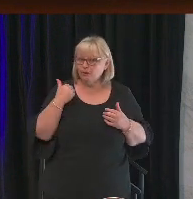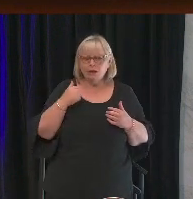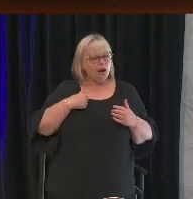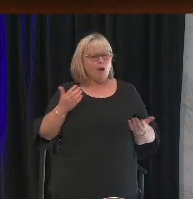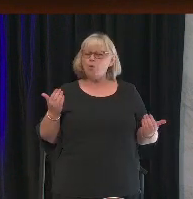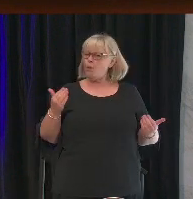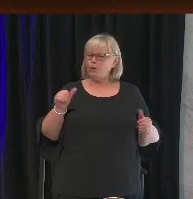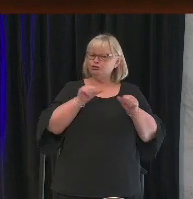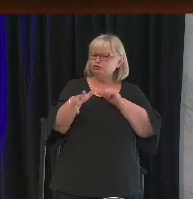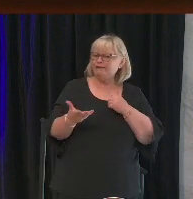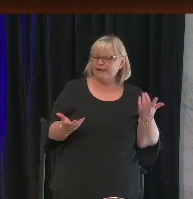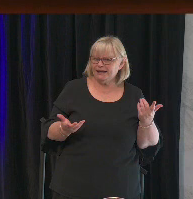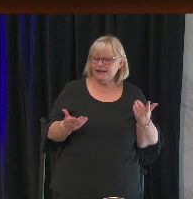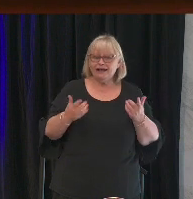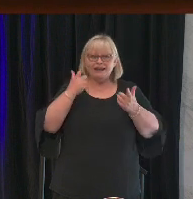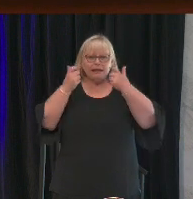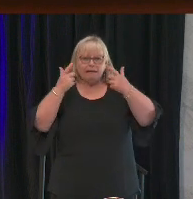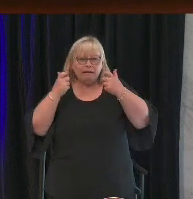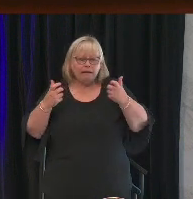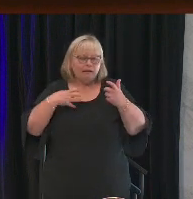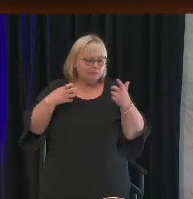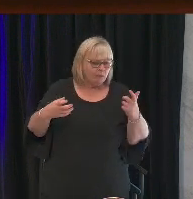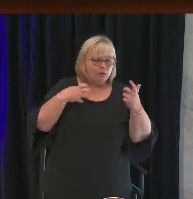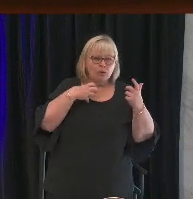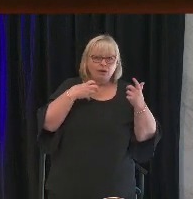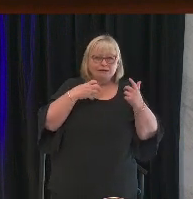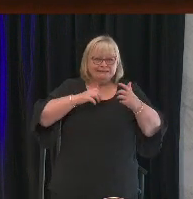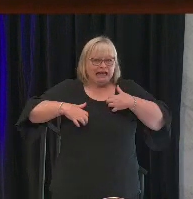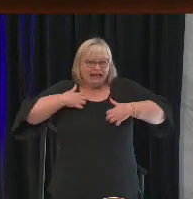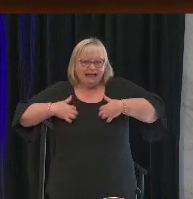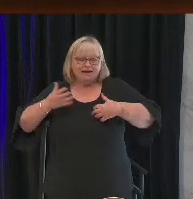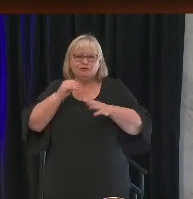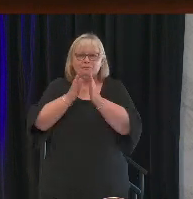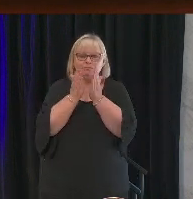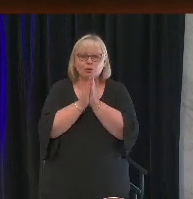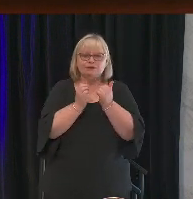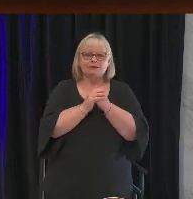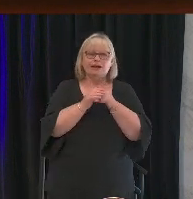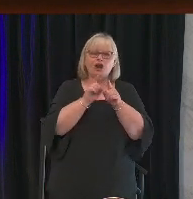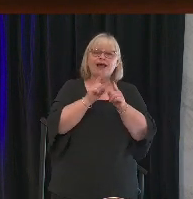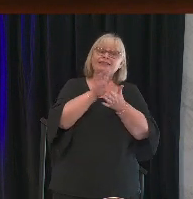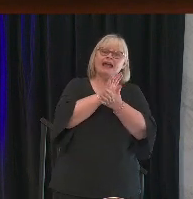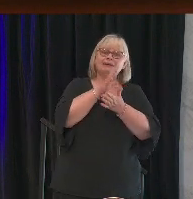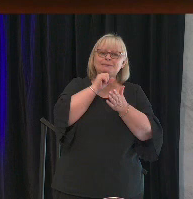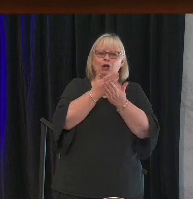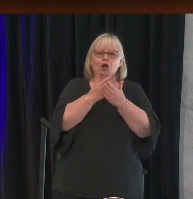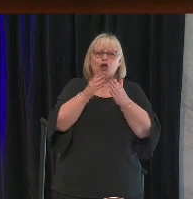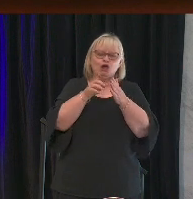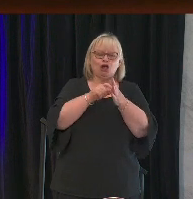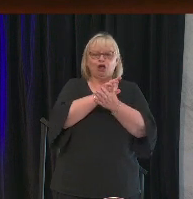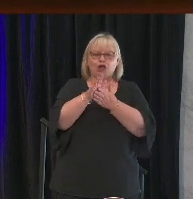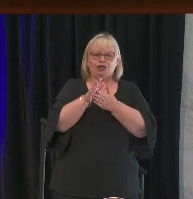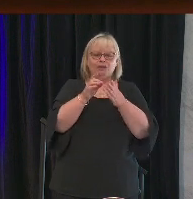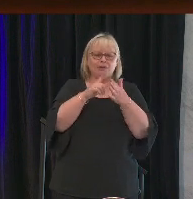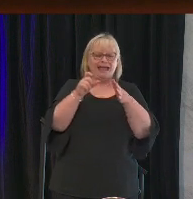it's terrific. They're discovering the remarkable insights that books offer. Books like The Happiest Man on Earth by Eddie Jaku,